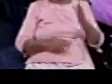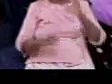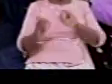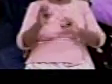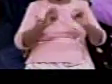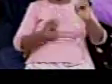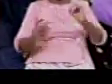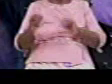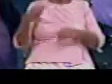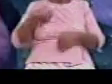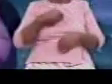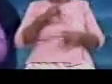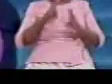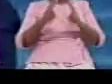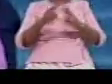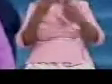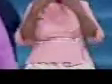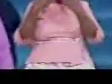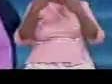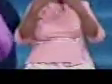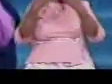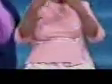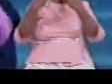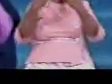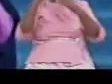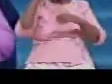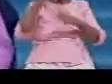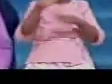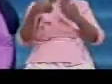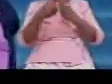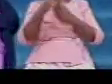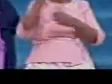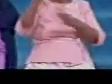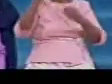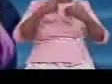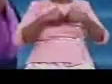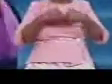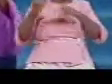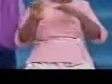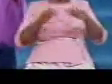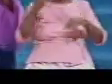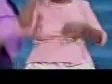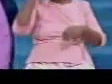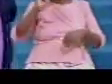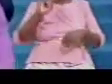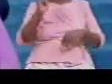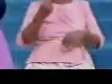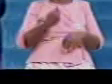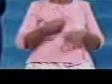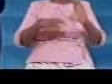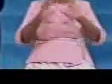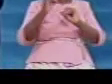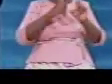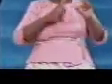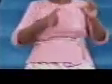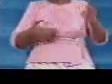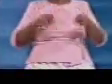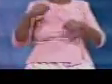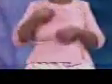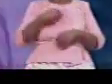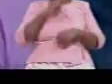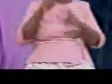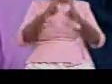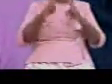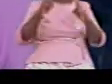are very, very grateful for all that you have done for us. Oh God, we